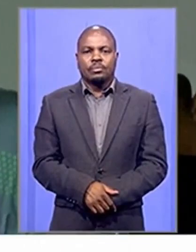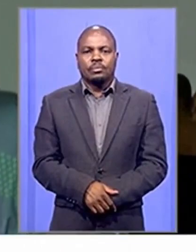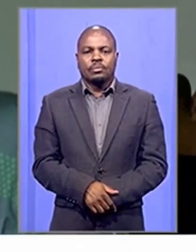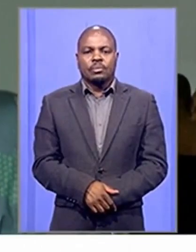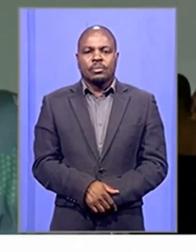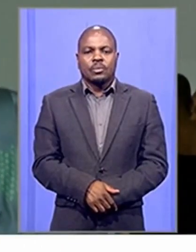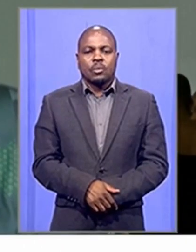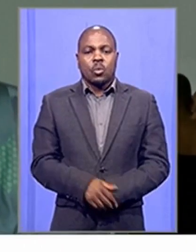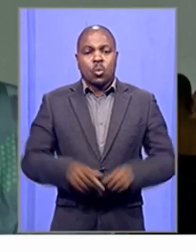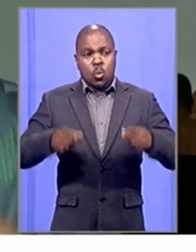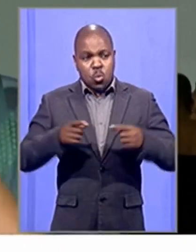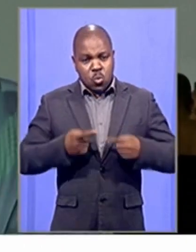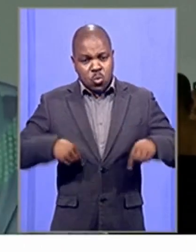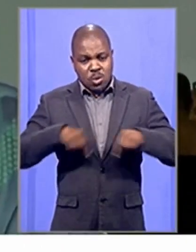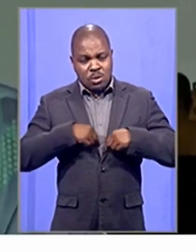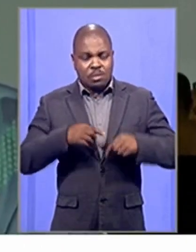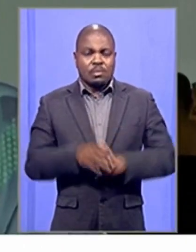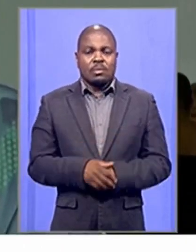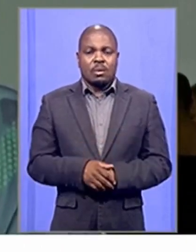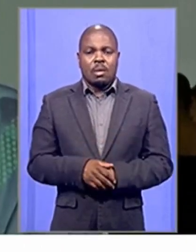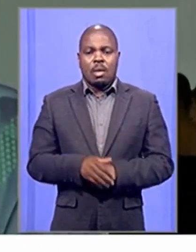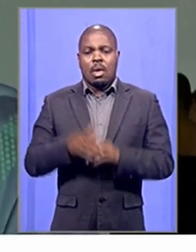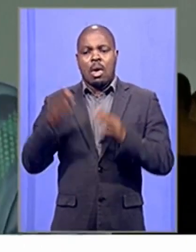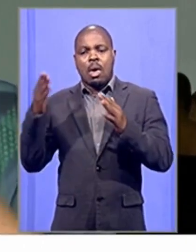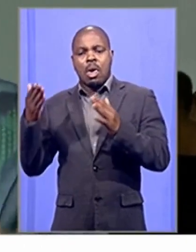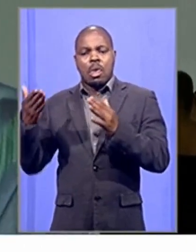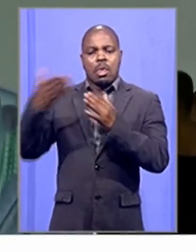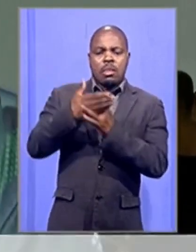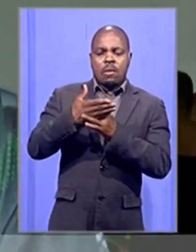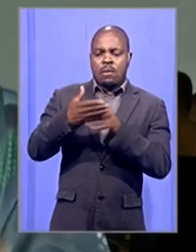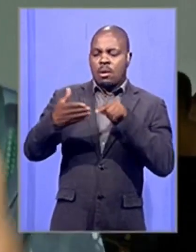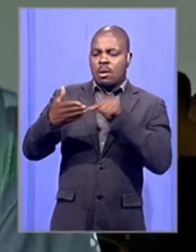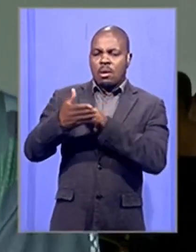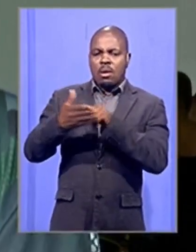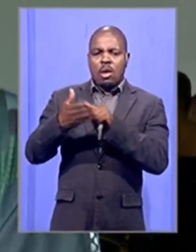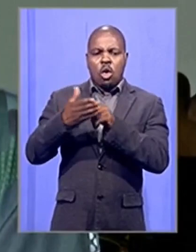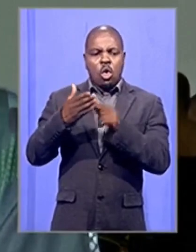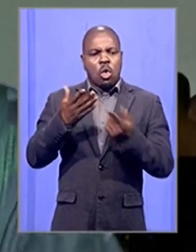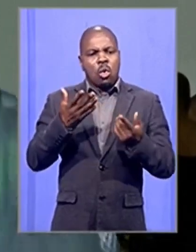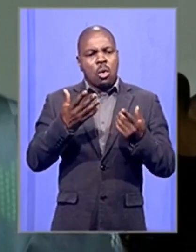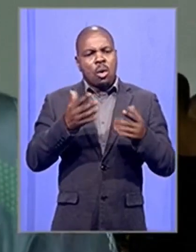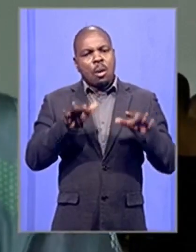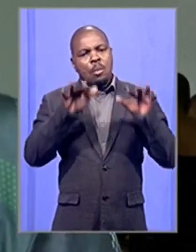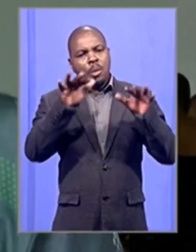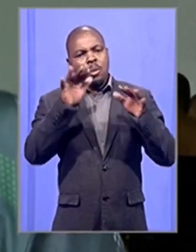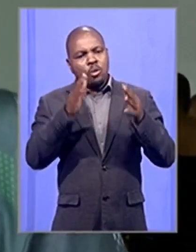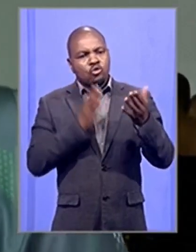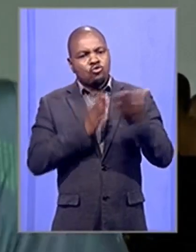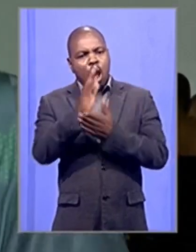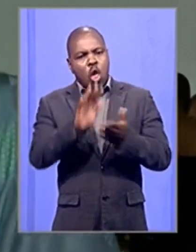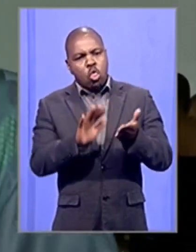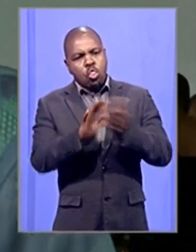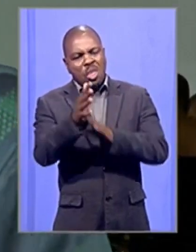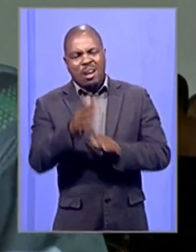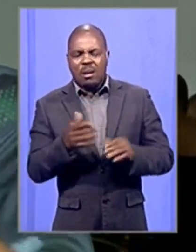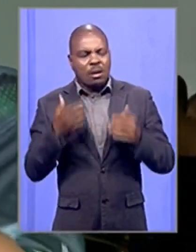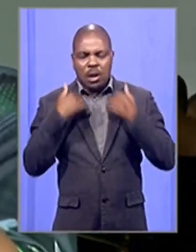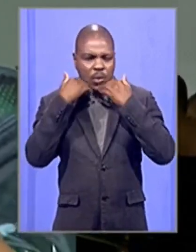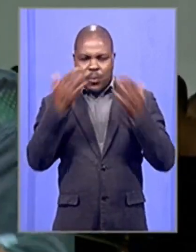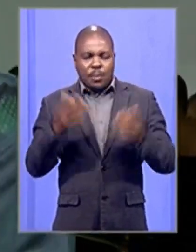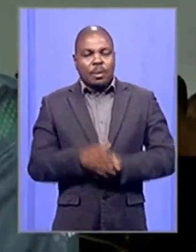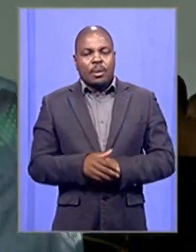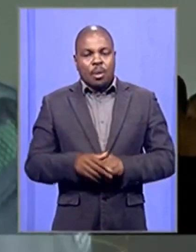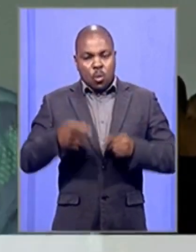We don't want an intervention that is going to infringe on the rights of the population. We want